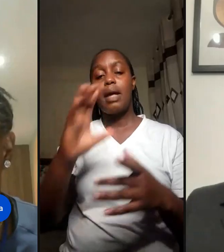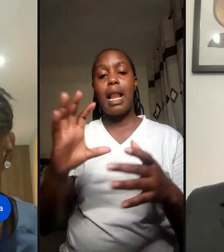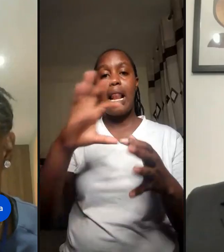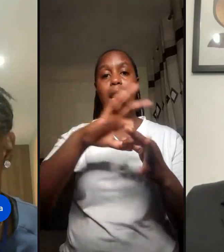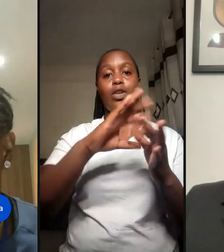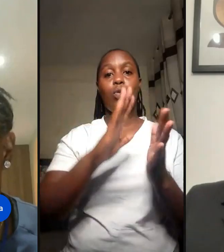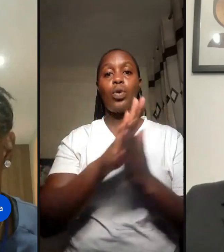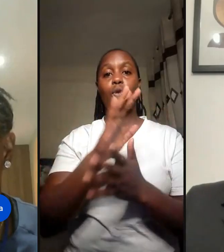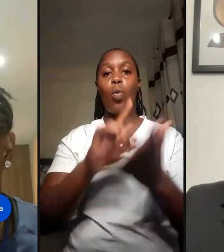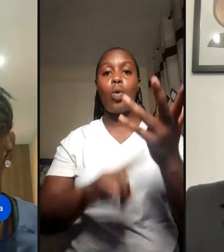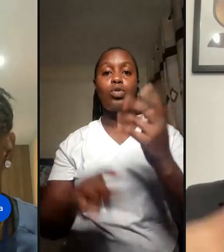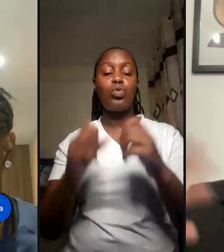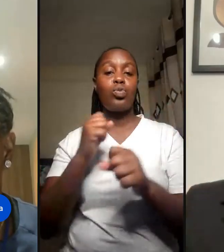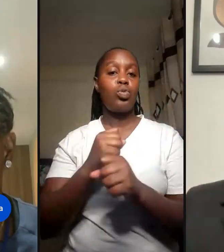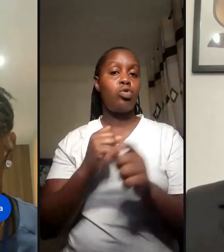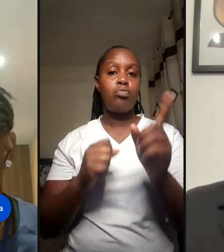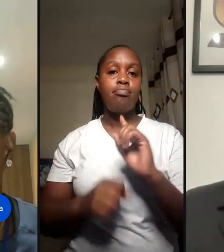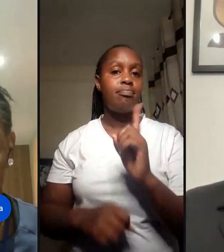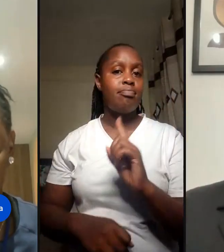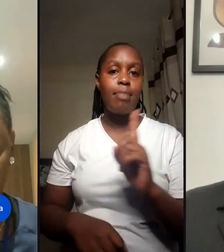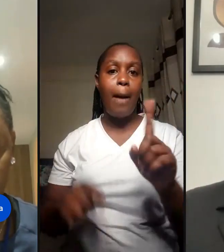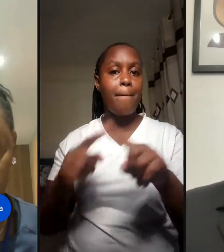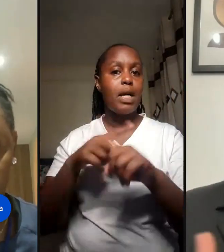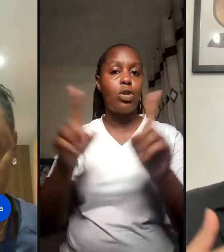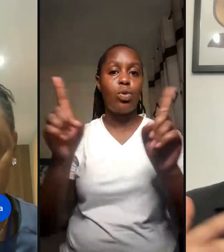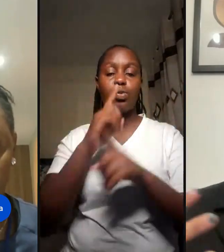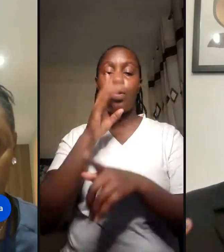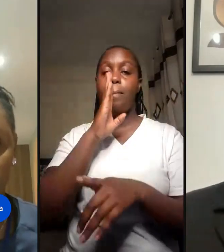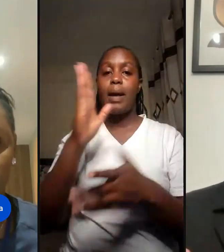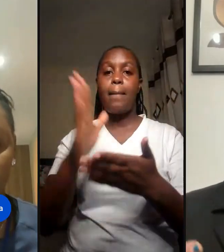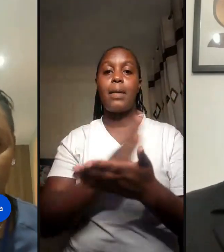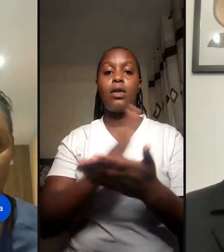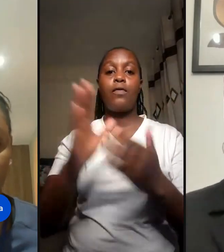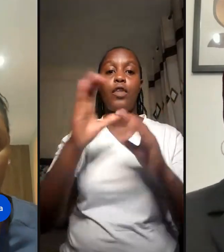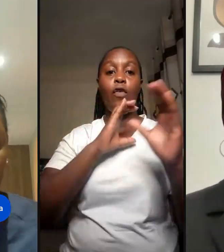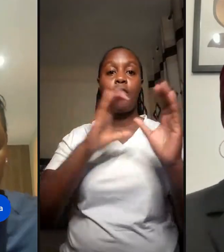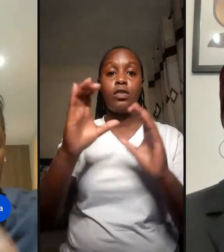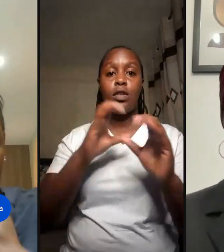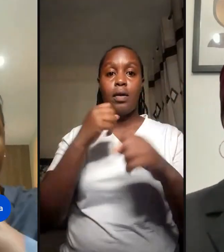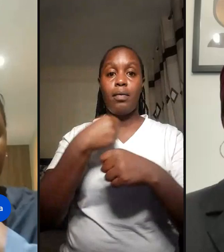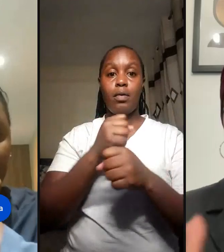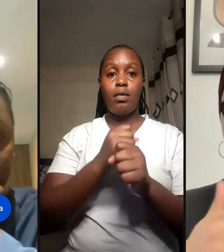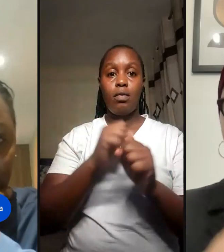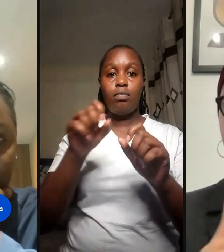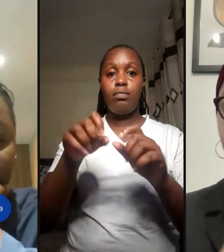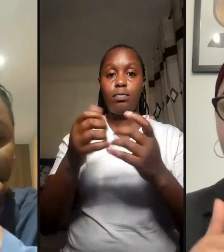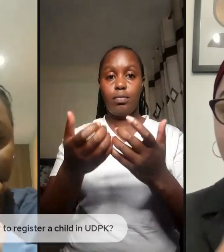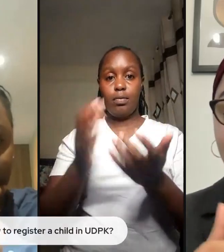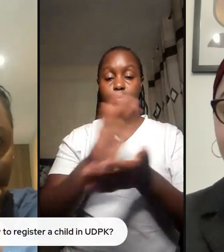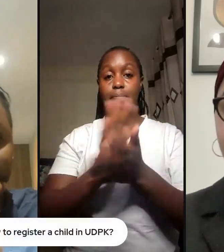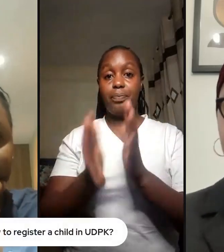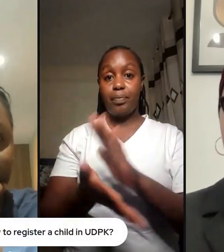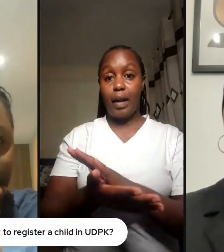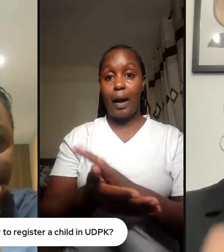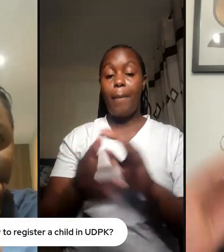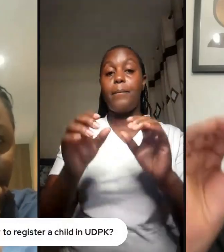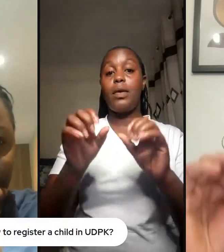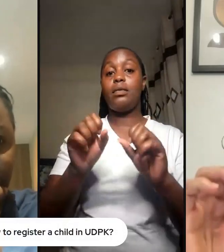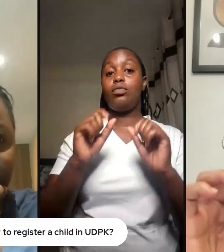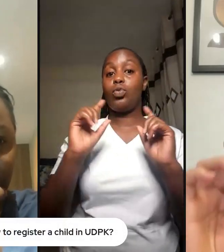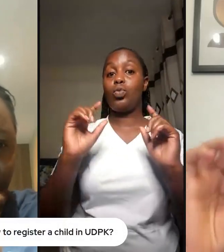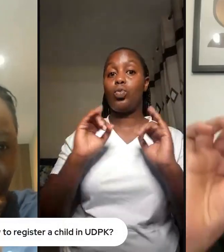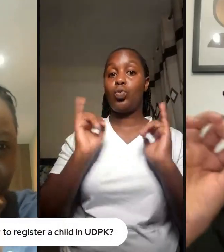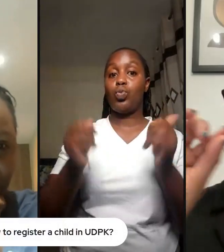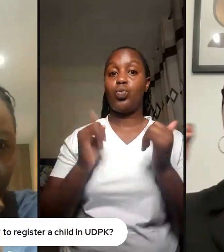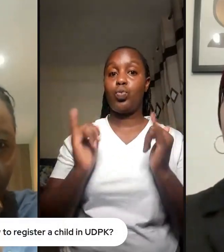do, but also like being part of the conversation and making your social media social. So when you're also creating content, don't just